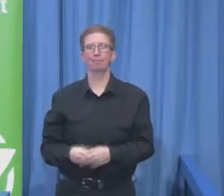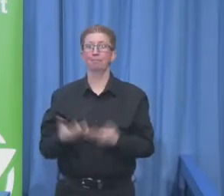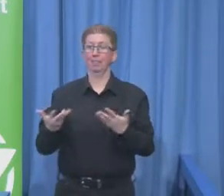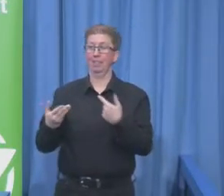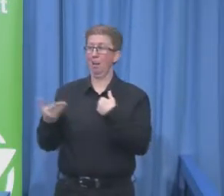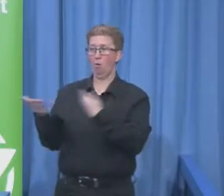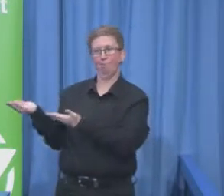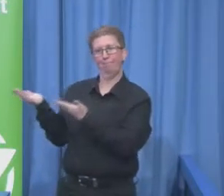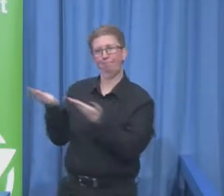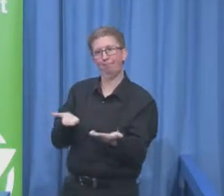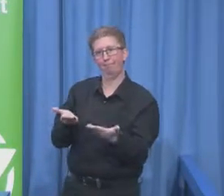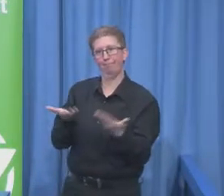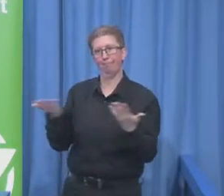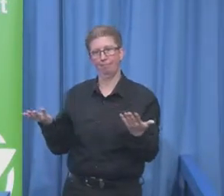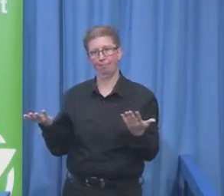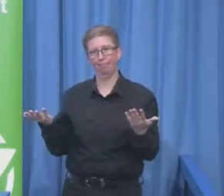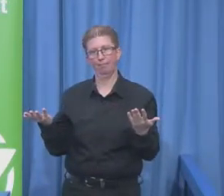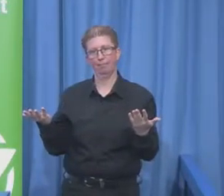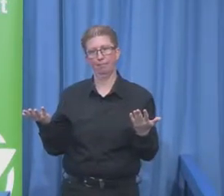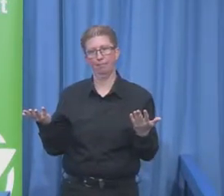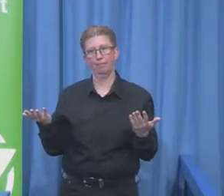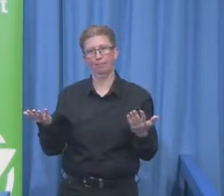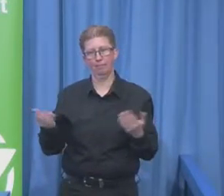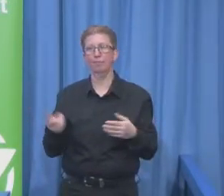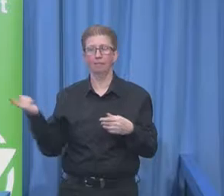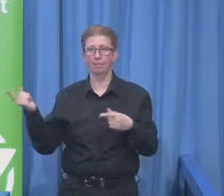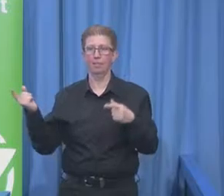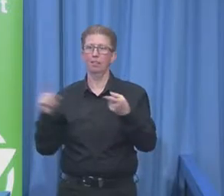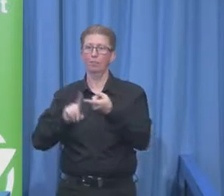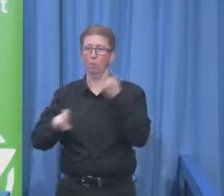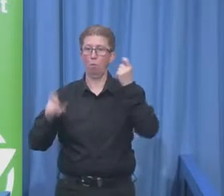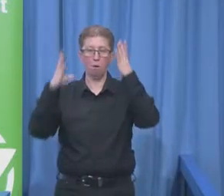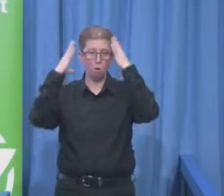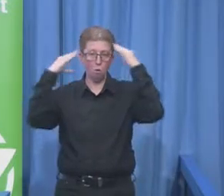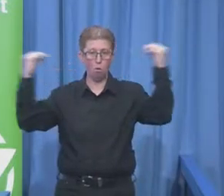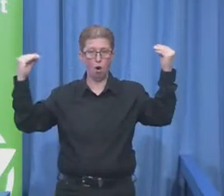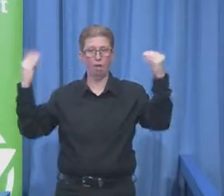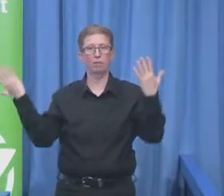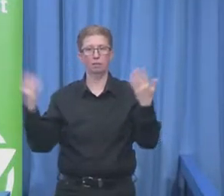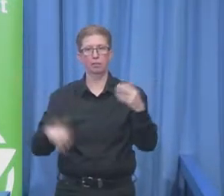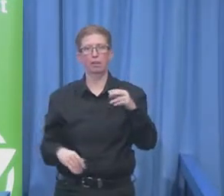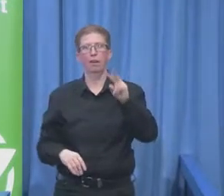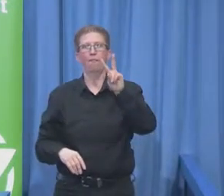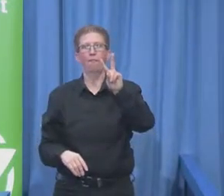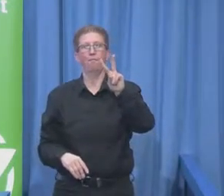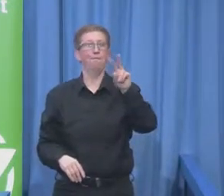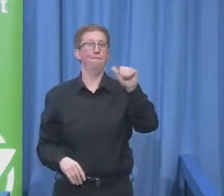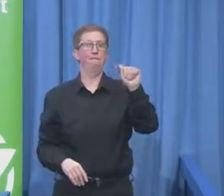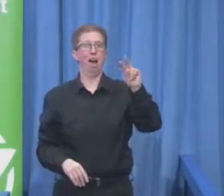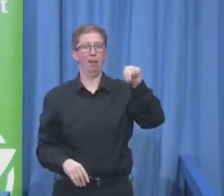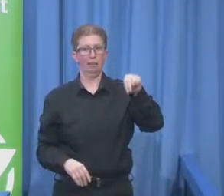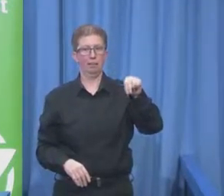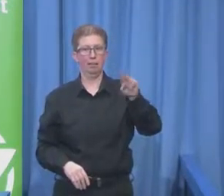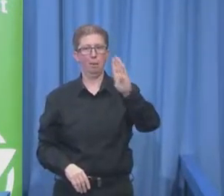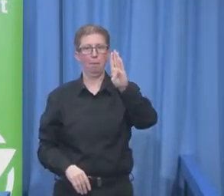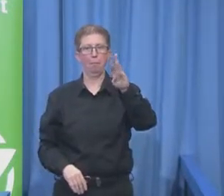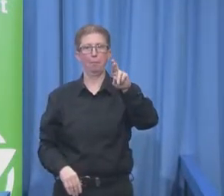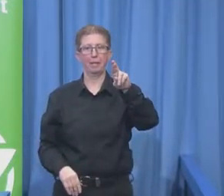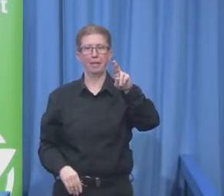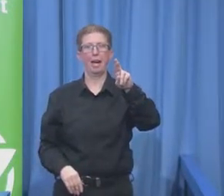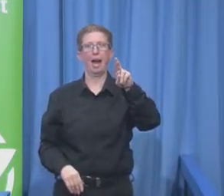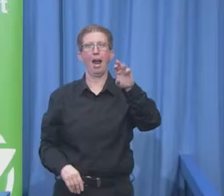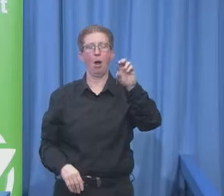He has a company which is called Woord and Deed. Right, when translated, a bit like Mahatma